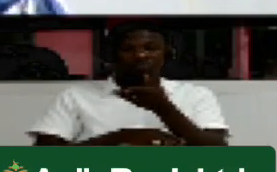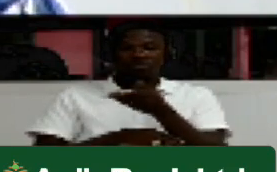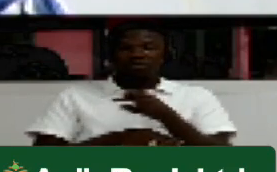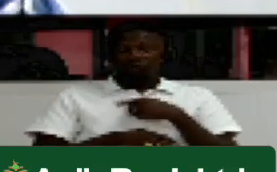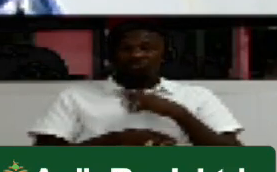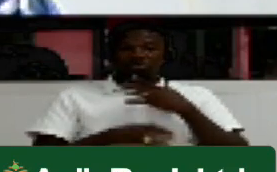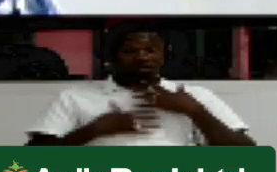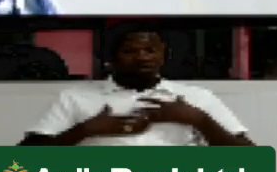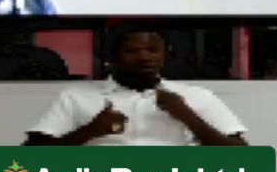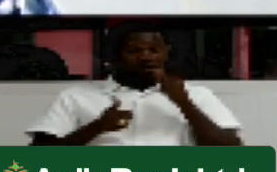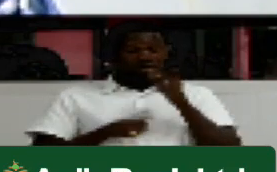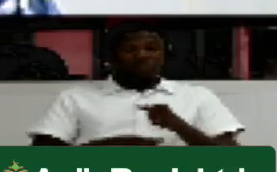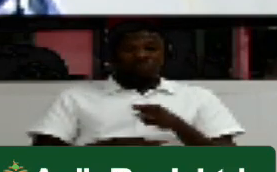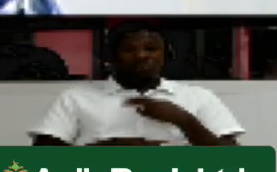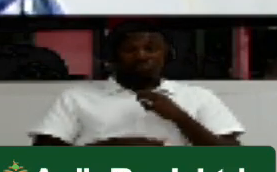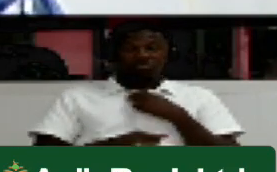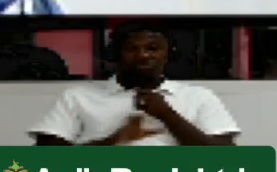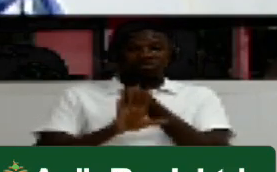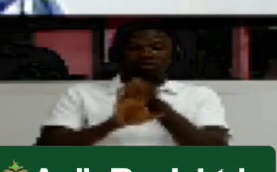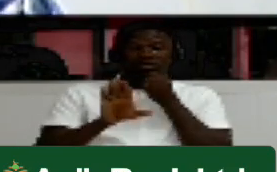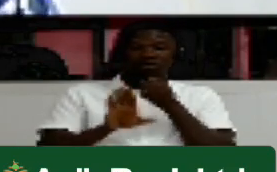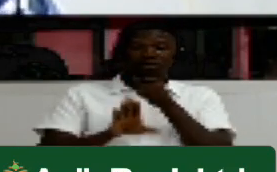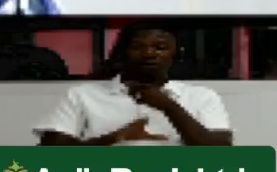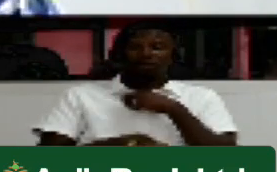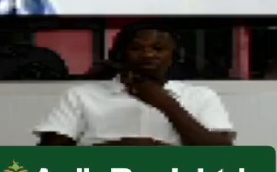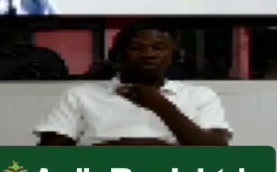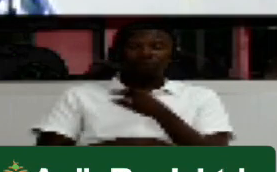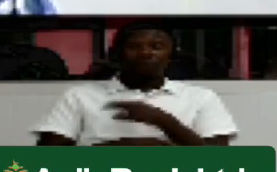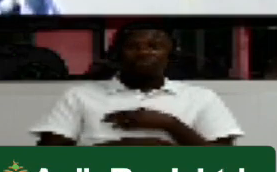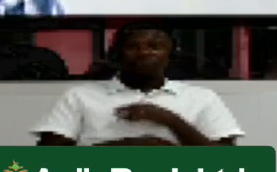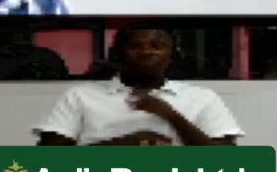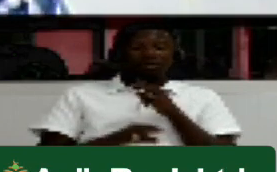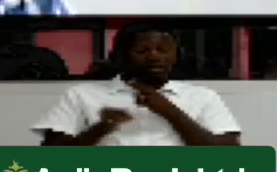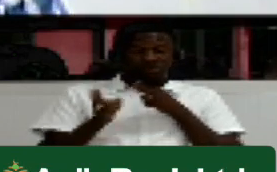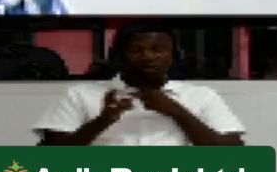It was somebody who was supposed to protect him who did that to him. So